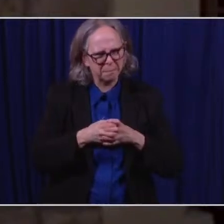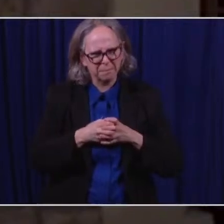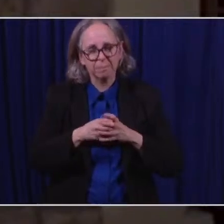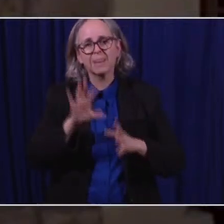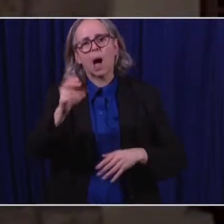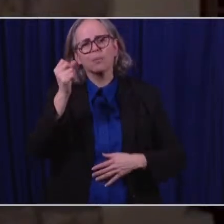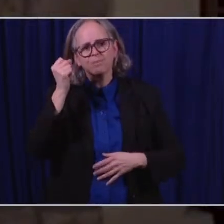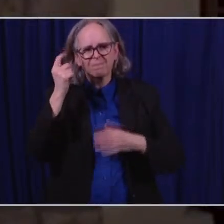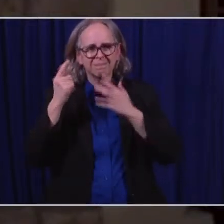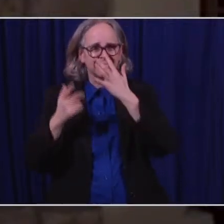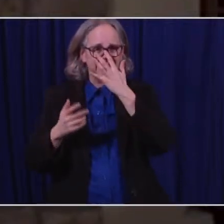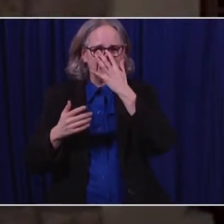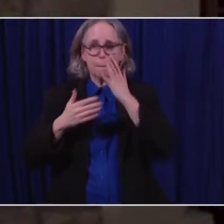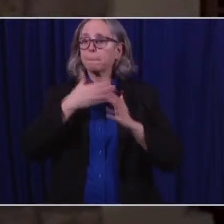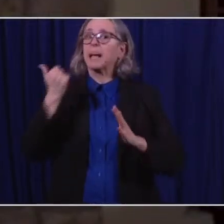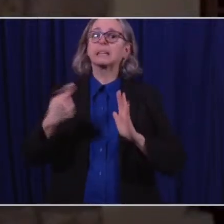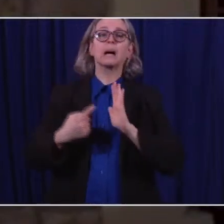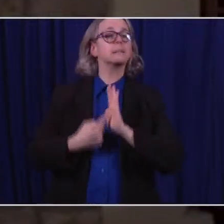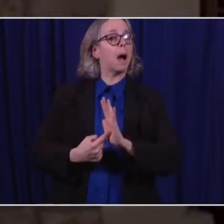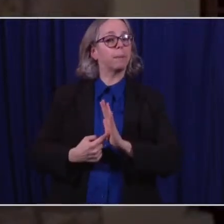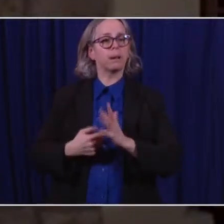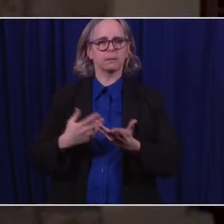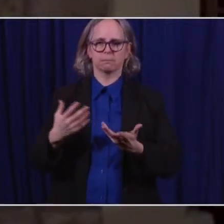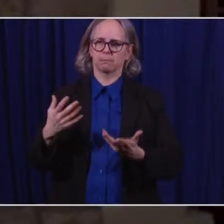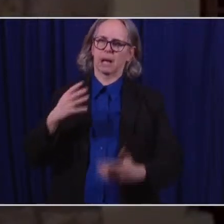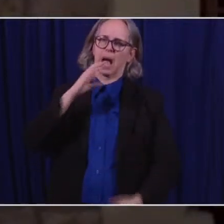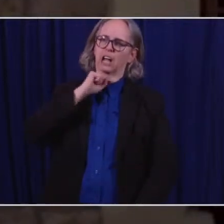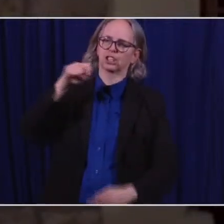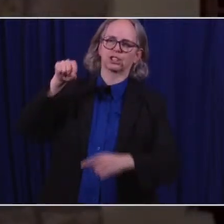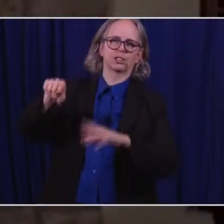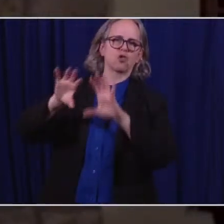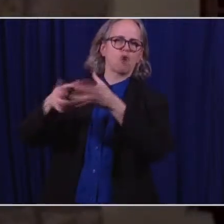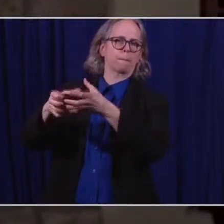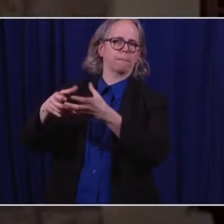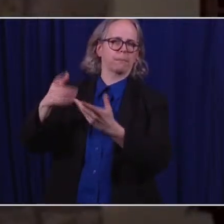of people is based upon age. And so,